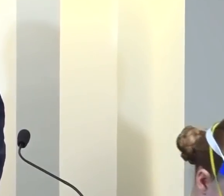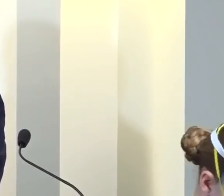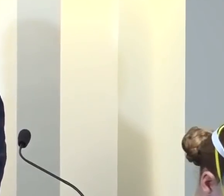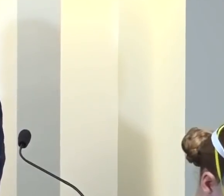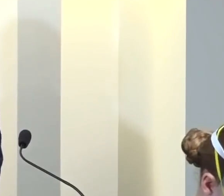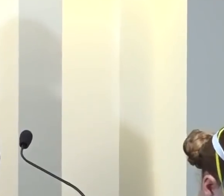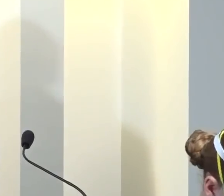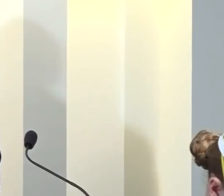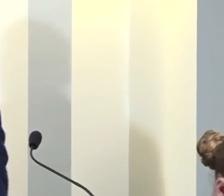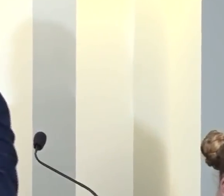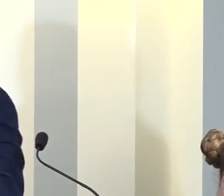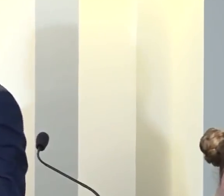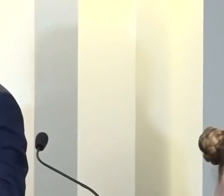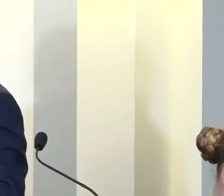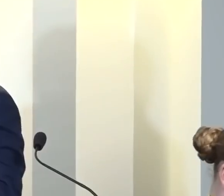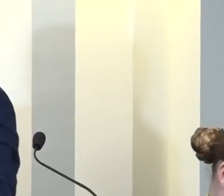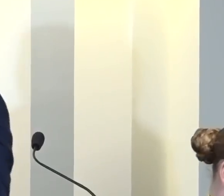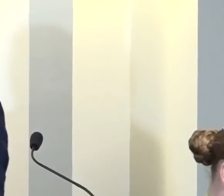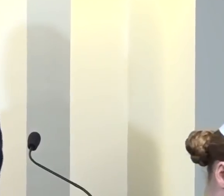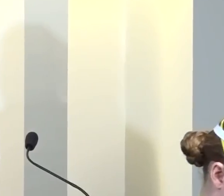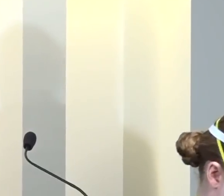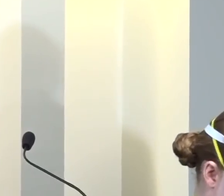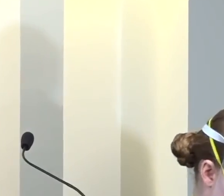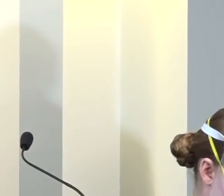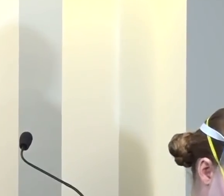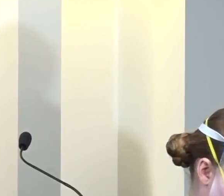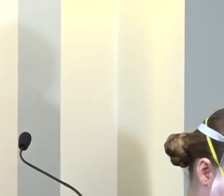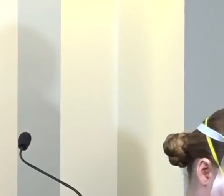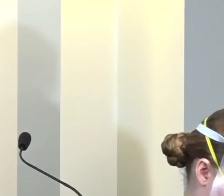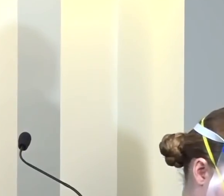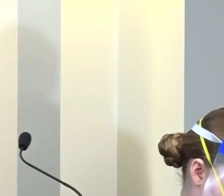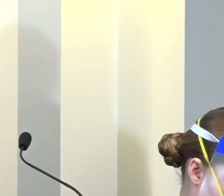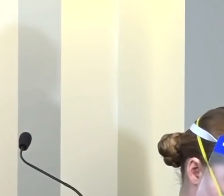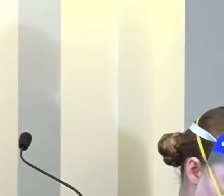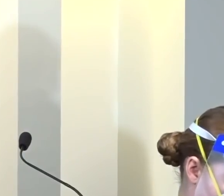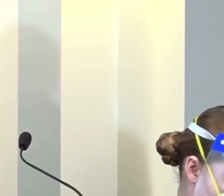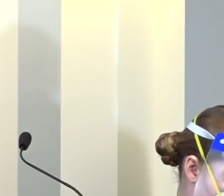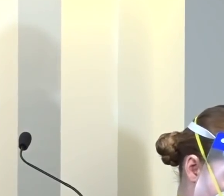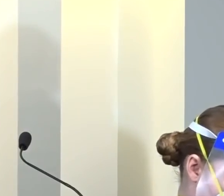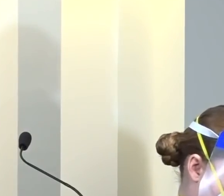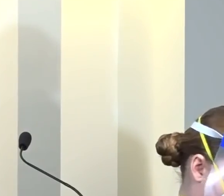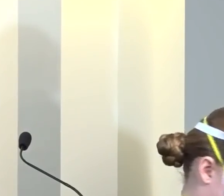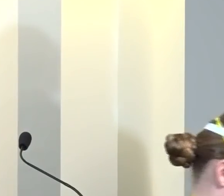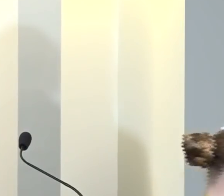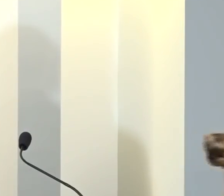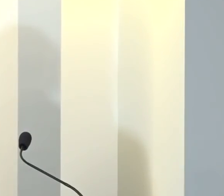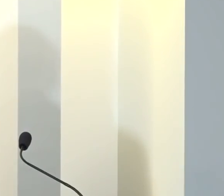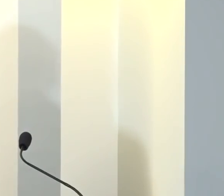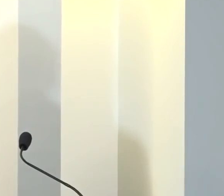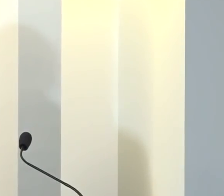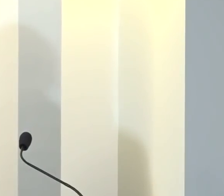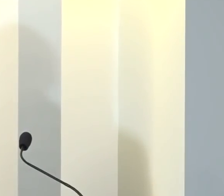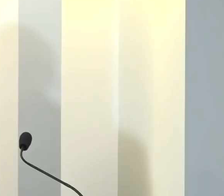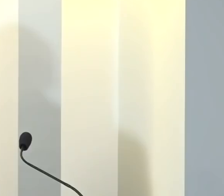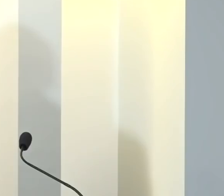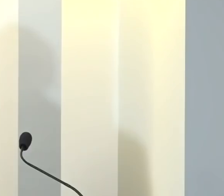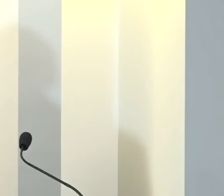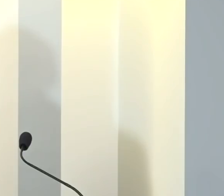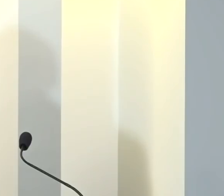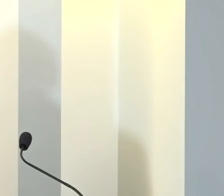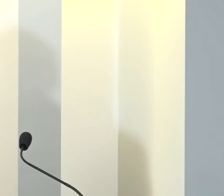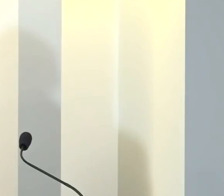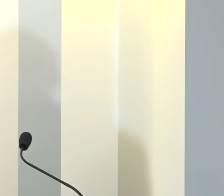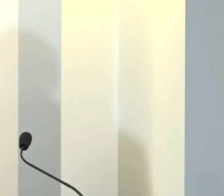Alrighty, same for you, Lieutenant Governor. Each side will do 10 seconds. I'll let you have a breather in between. Sometimes it might make you sneeze or cough. All right.